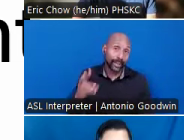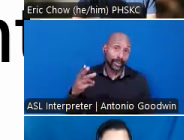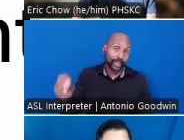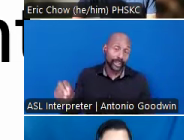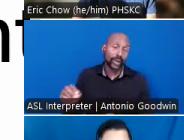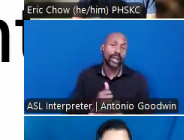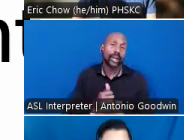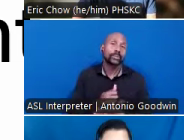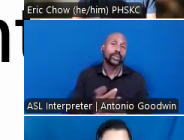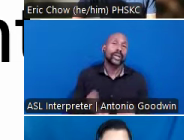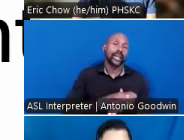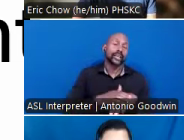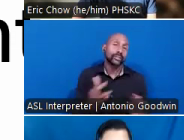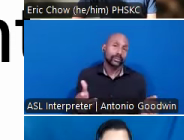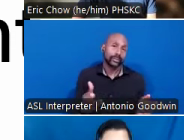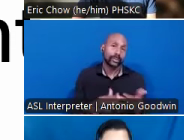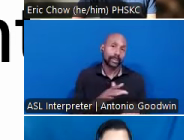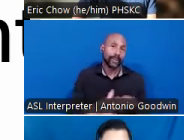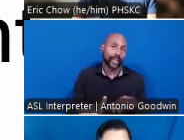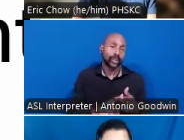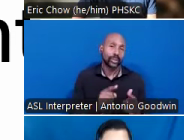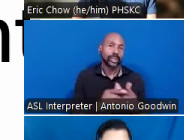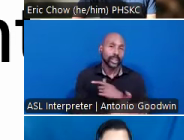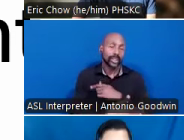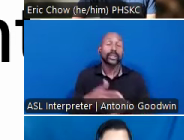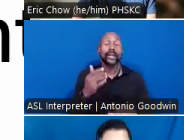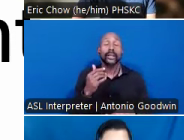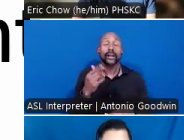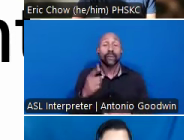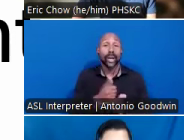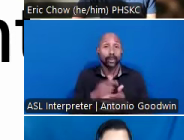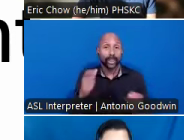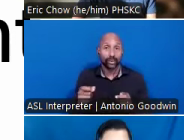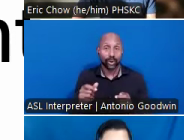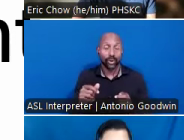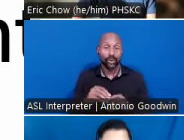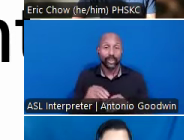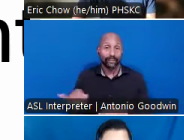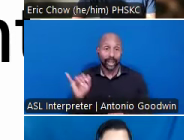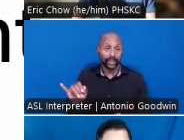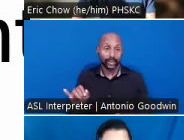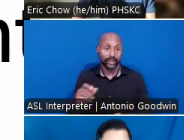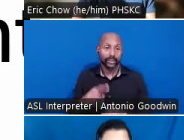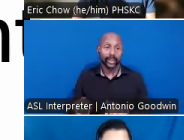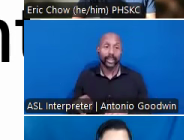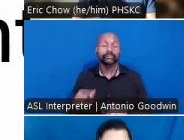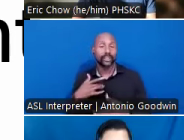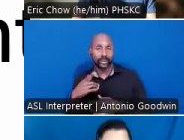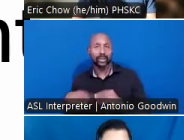countries to help control infections. But we are very concerned about the potential for spillover of these cases into other